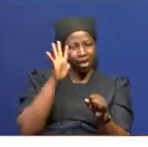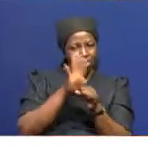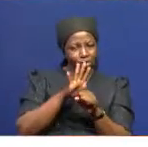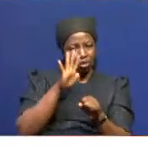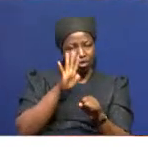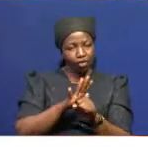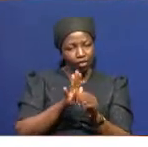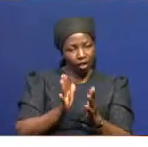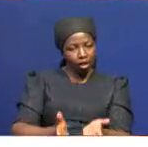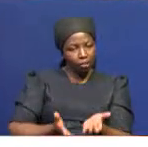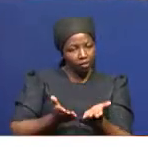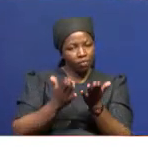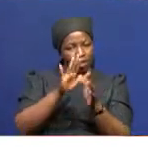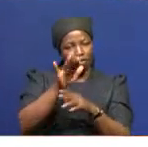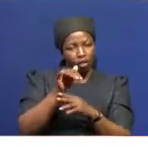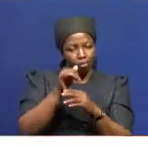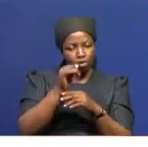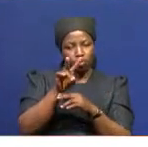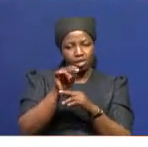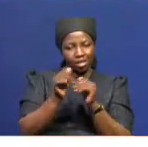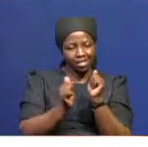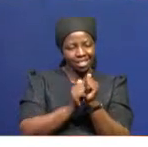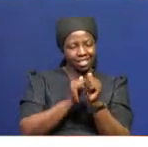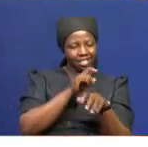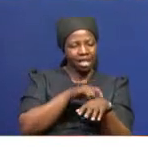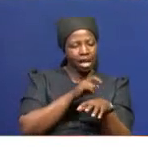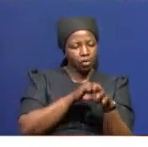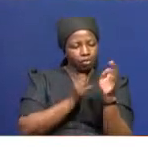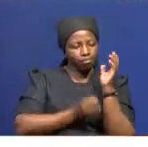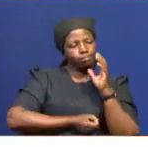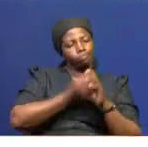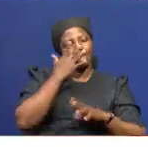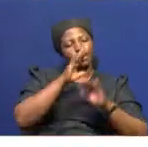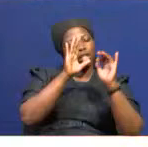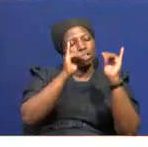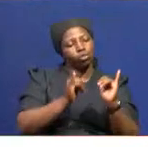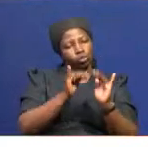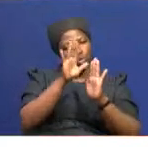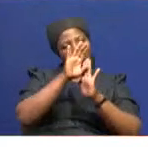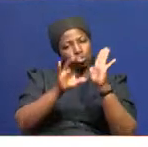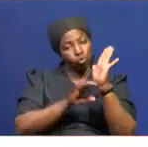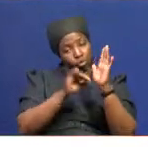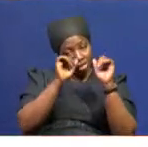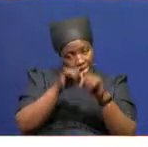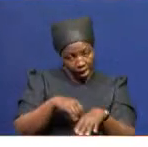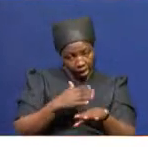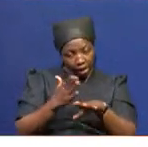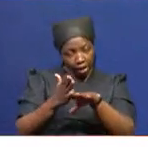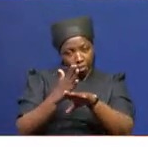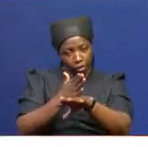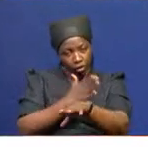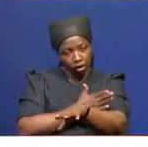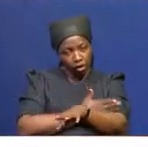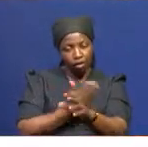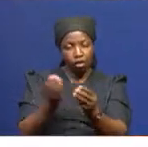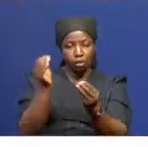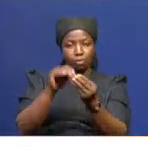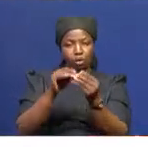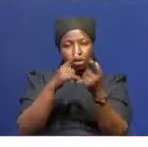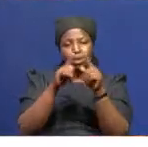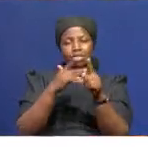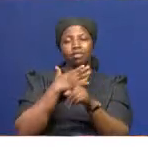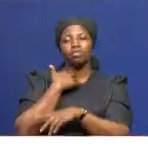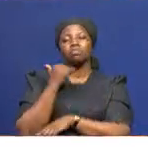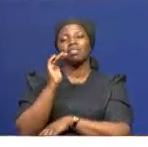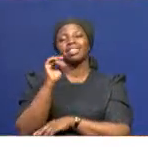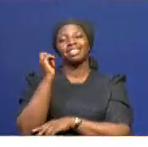improvement from 2010 when we promulgated our new constitution, and we can do even far much more. But I also need to ask our